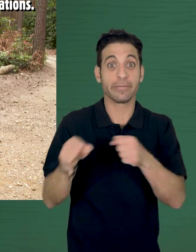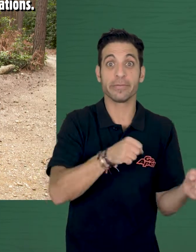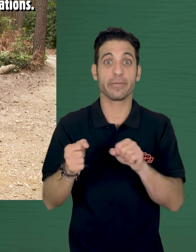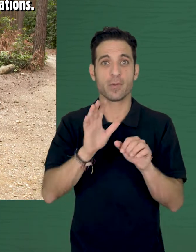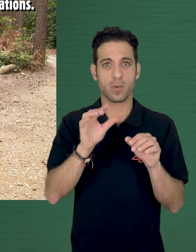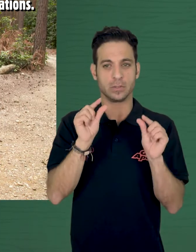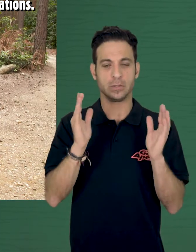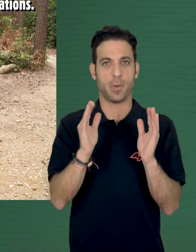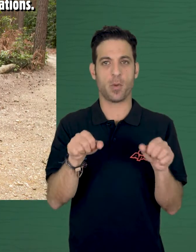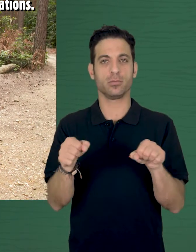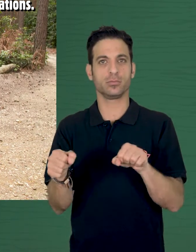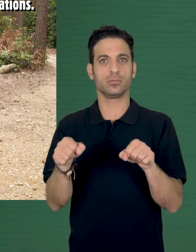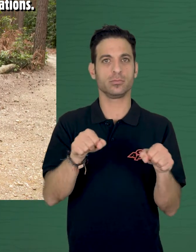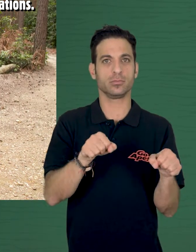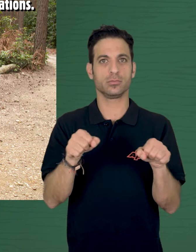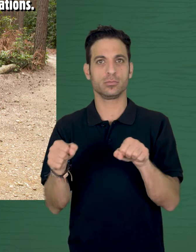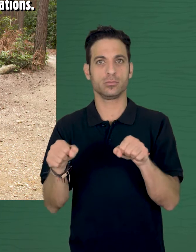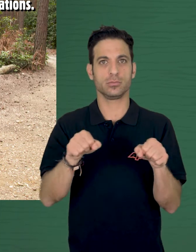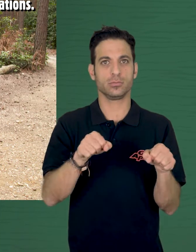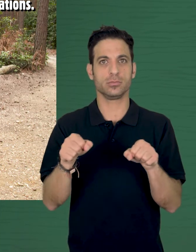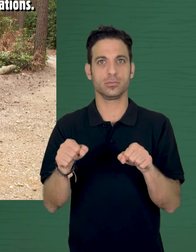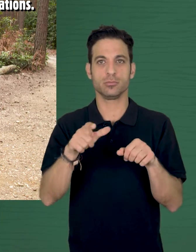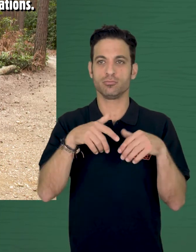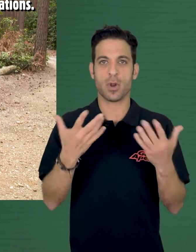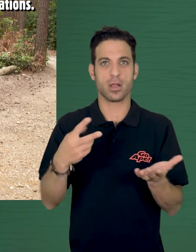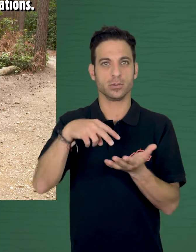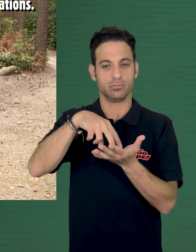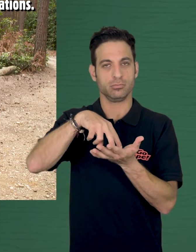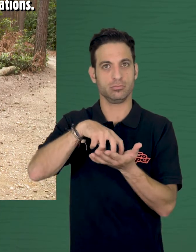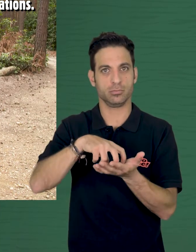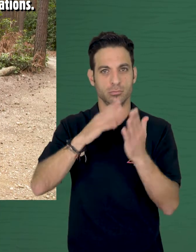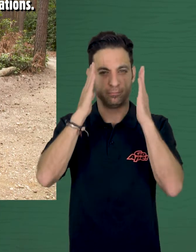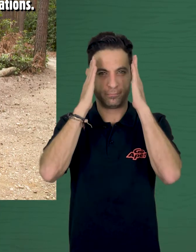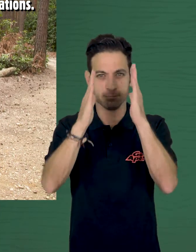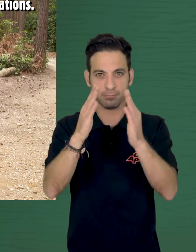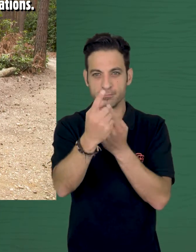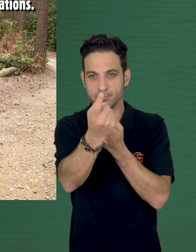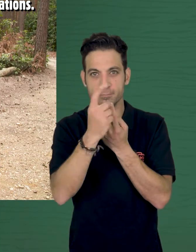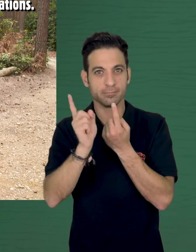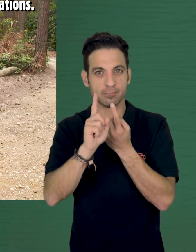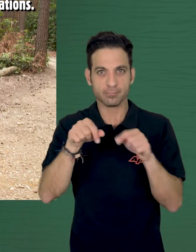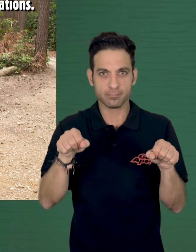and smooth, avoiding any sharp manoeuvres. Relax, keep your knees bent and always